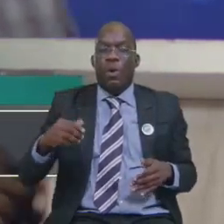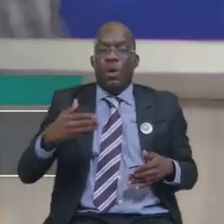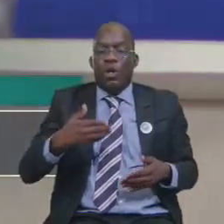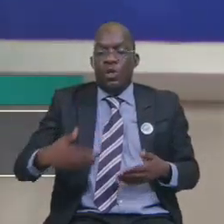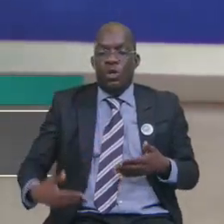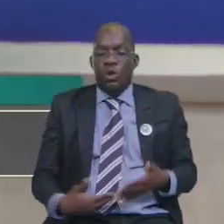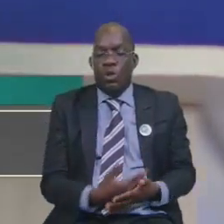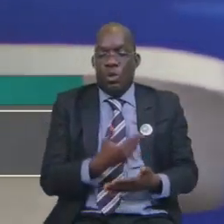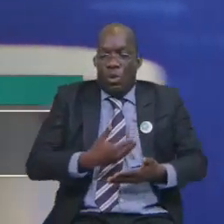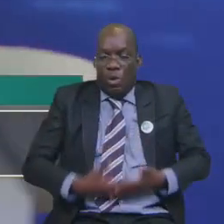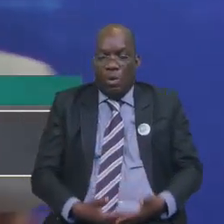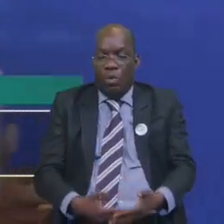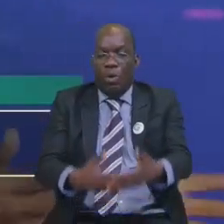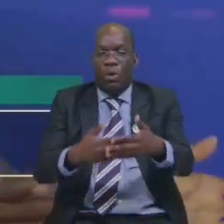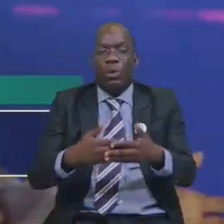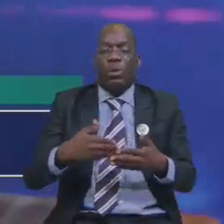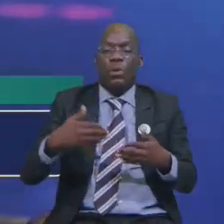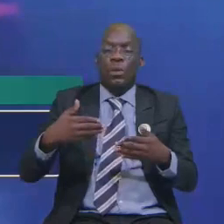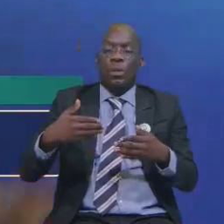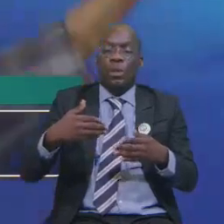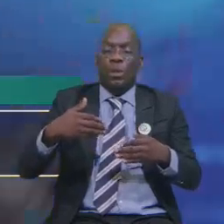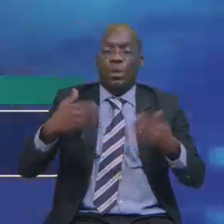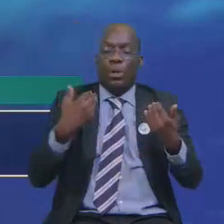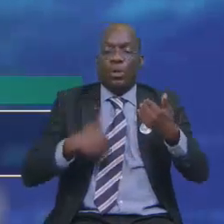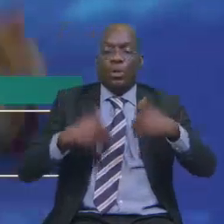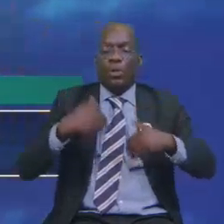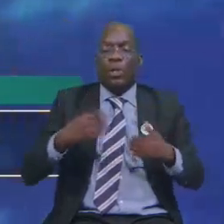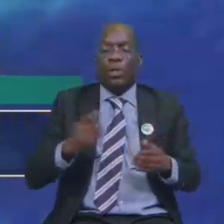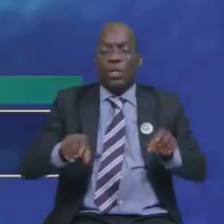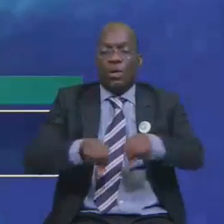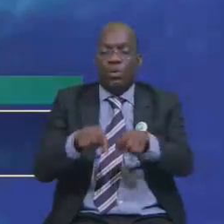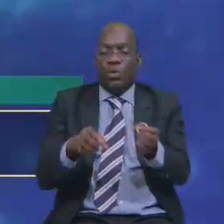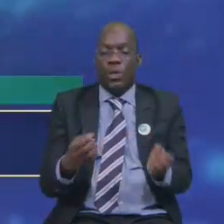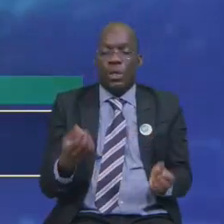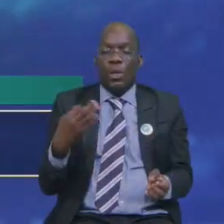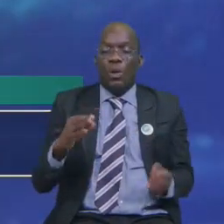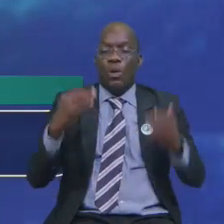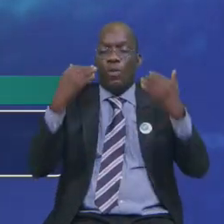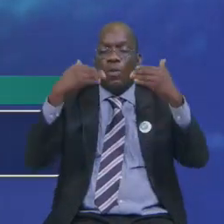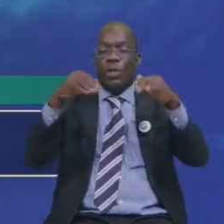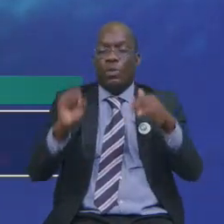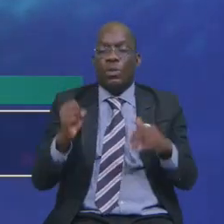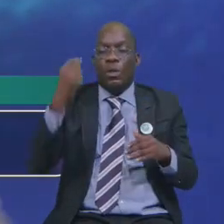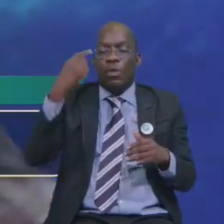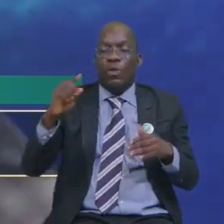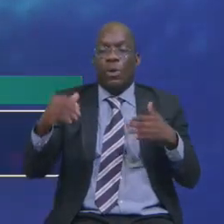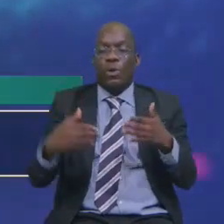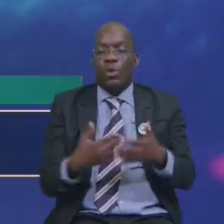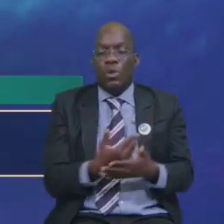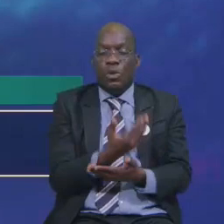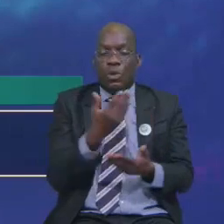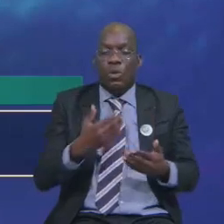newborn youths. The breaking of limits for newborn youths. Now,